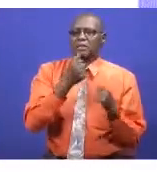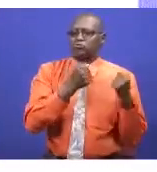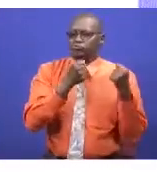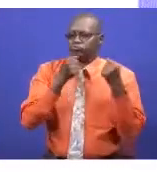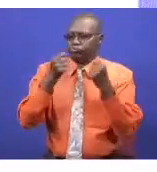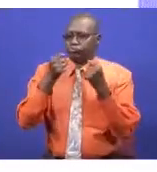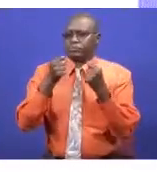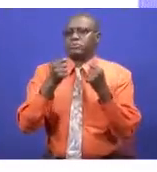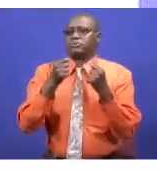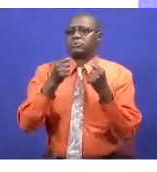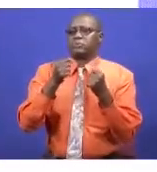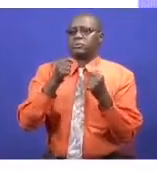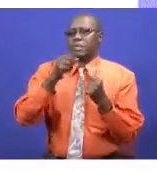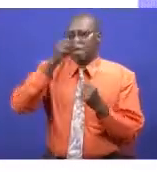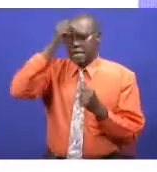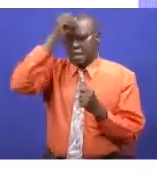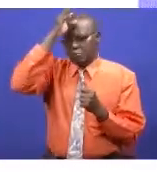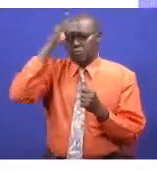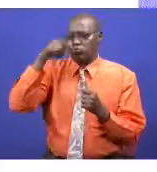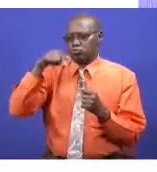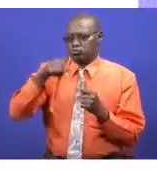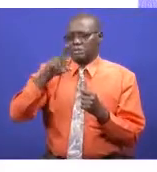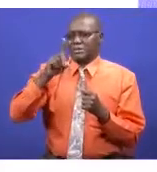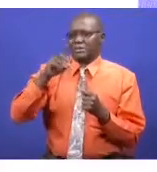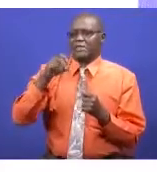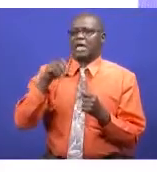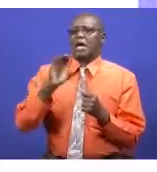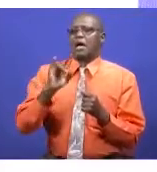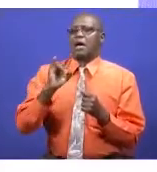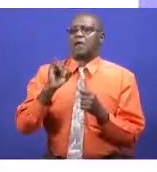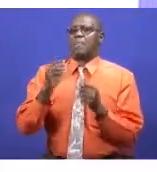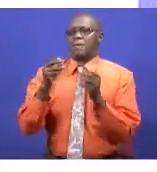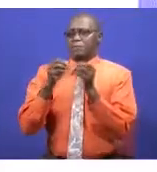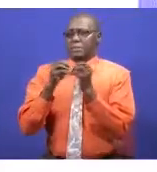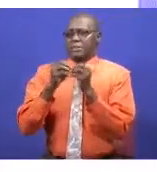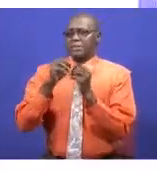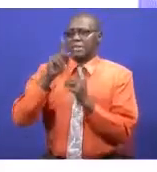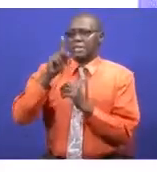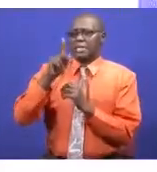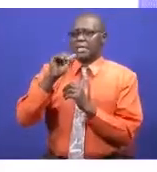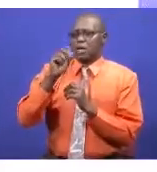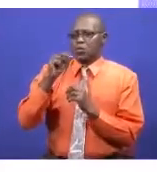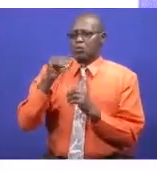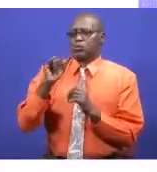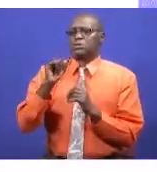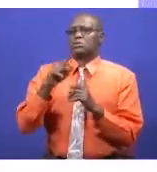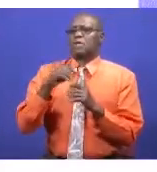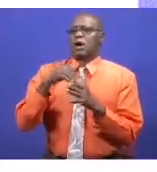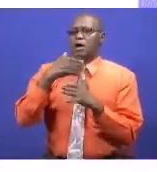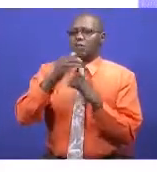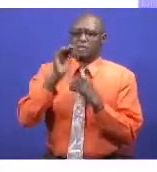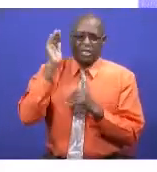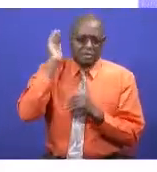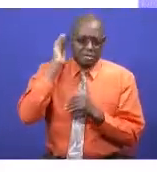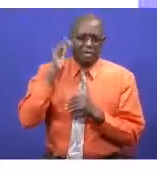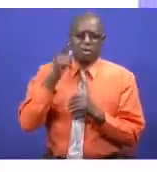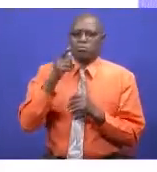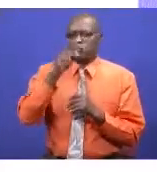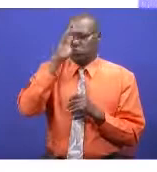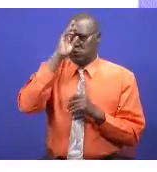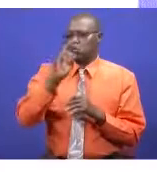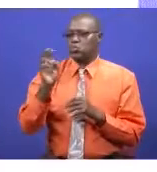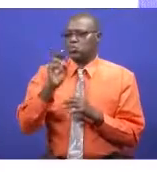protest letter to DCI boss George Kinoti after reports that police were looking for him over forgery of his university